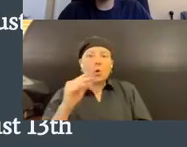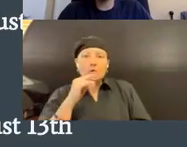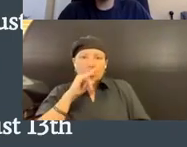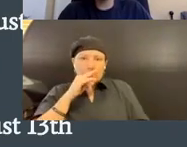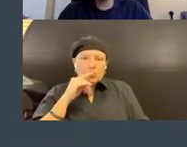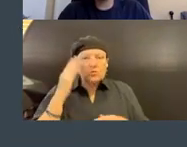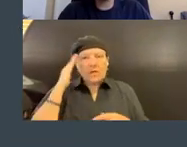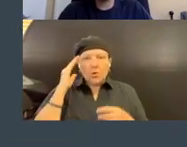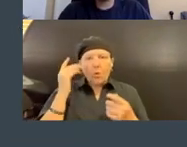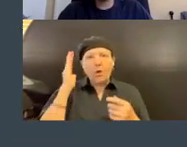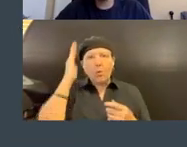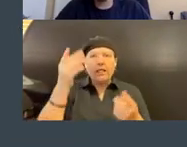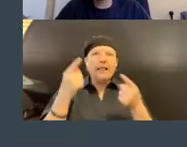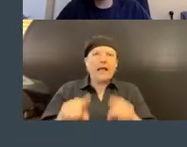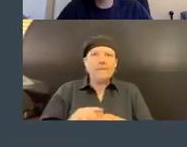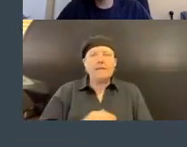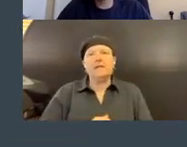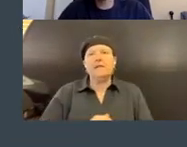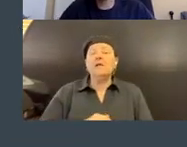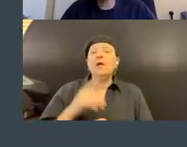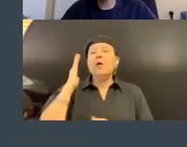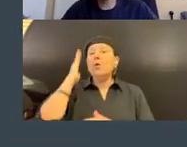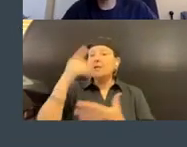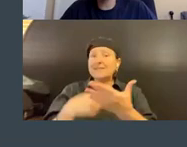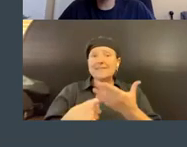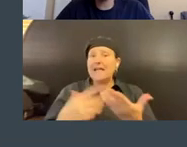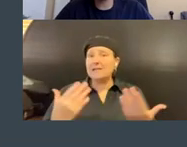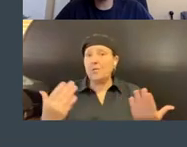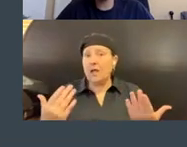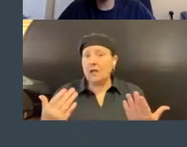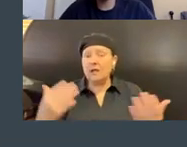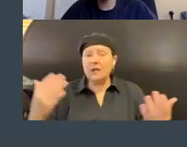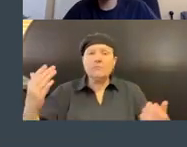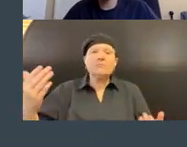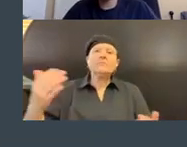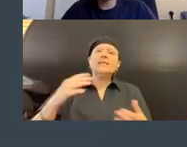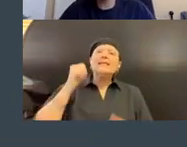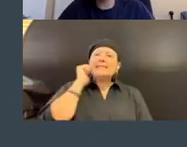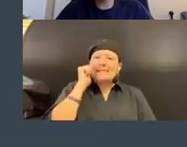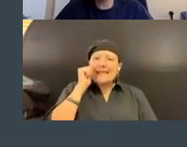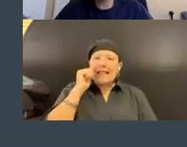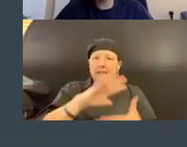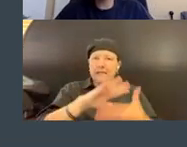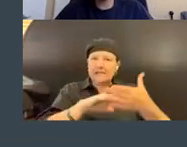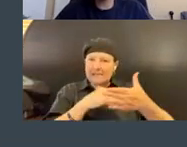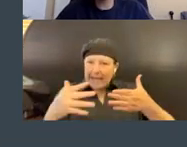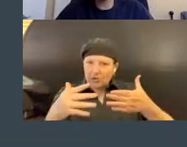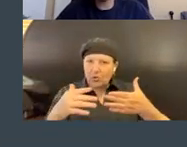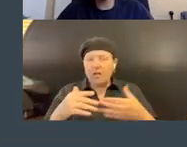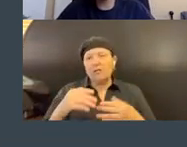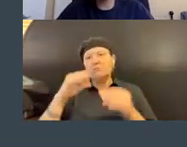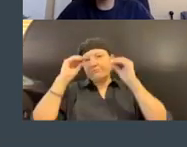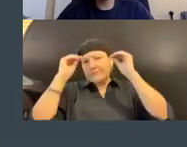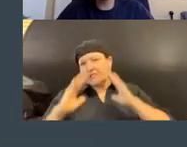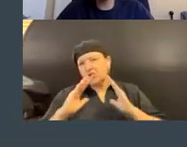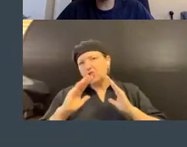happening. So what will they talk about? So they'll introduce you to the daily schedule, a little bit about themselves.